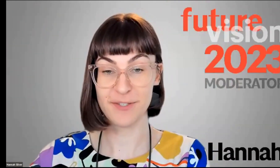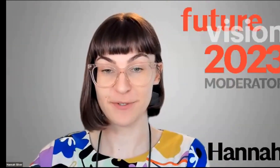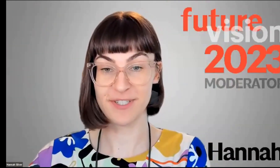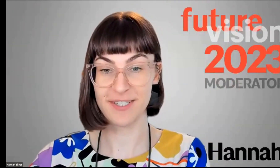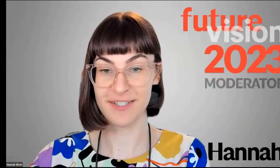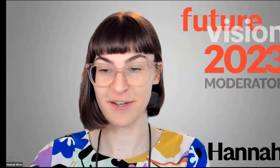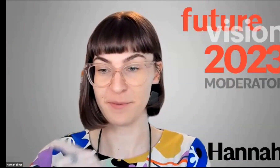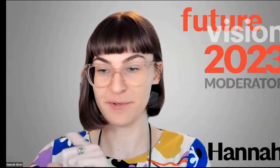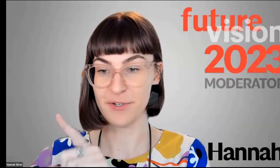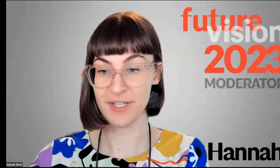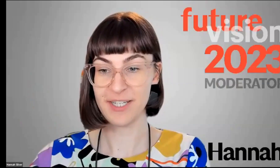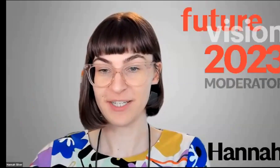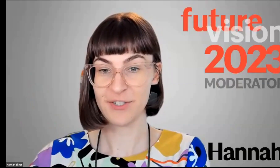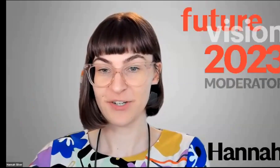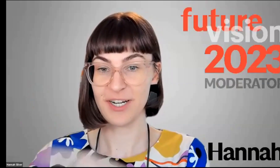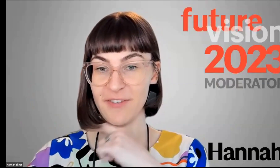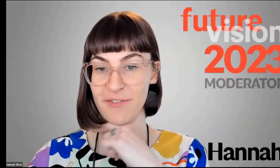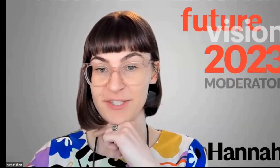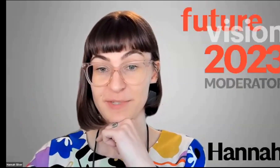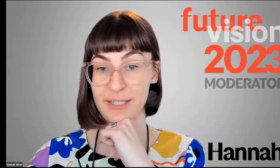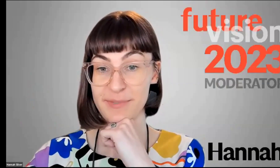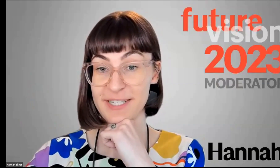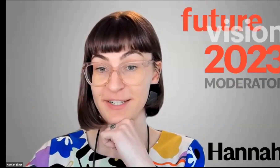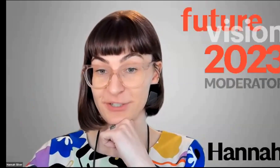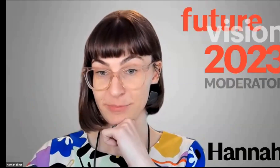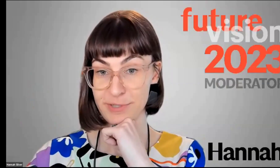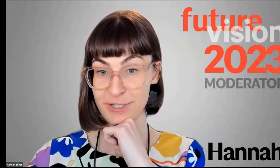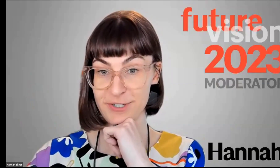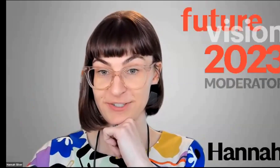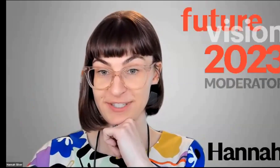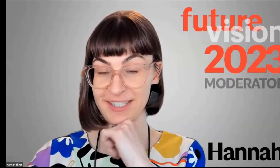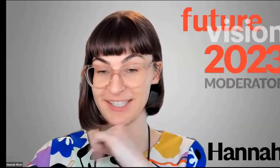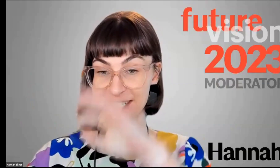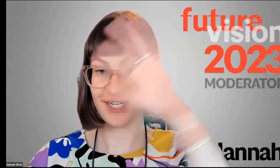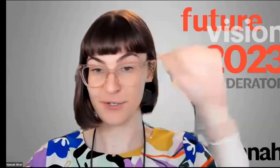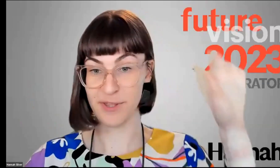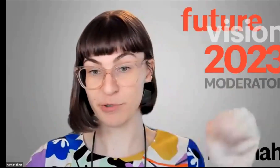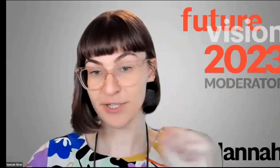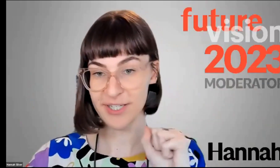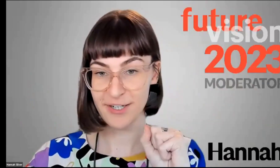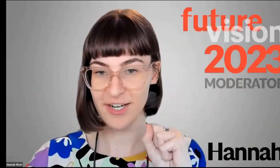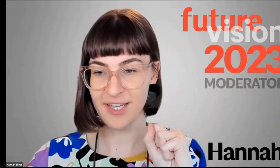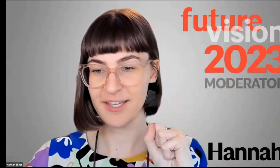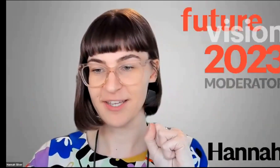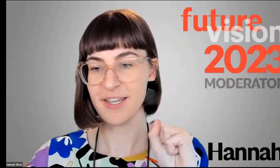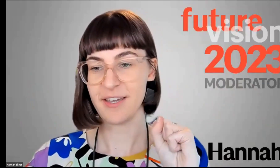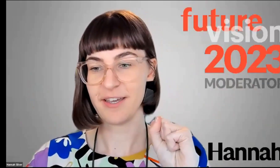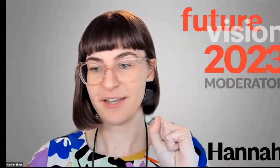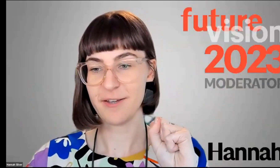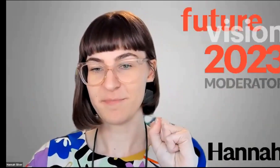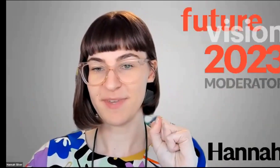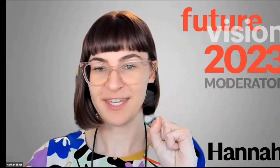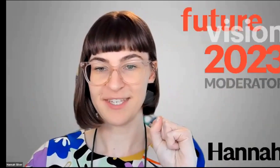in the resources. I will try to give you some tips on interpreters, at least I know in the Portland area.